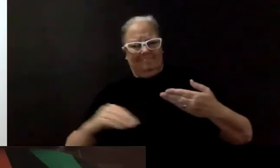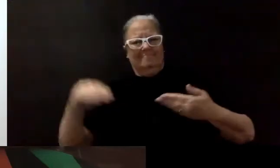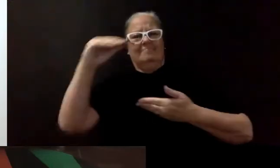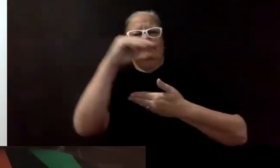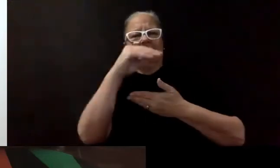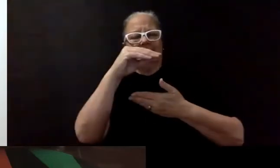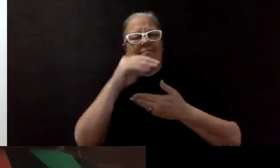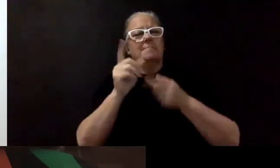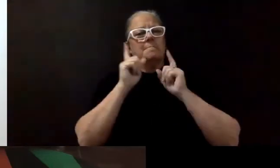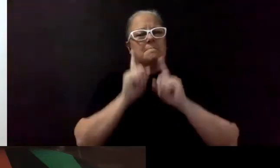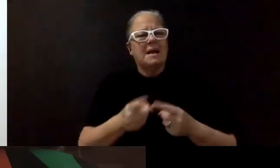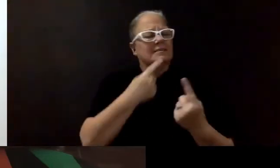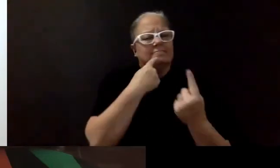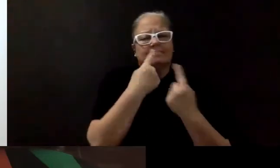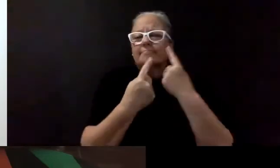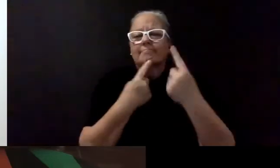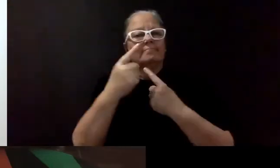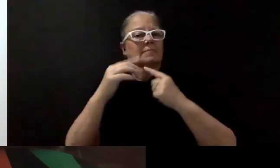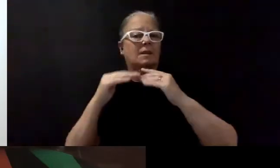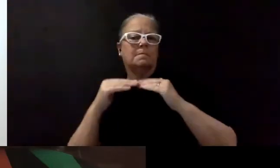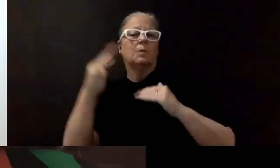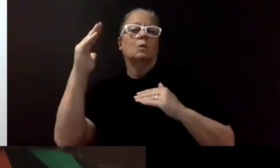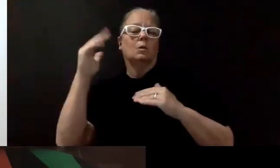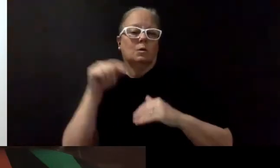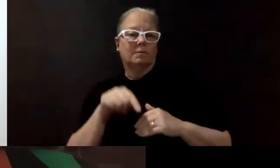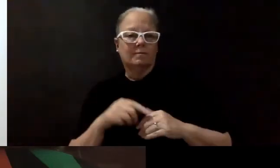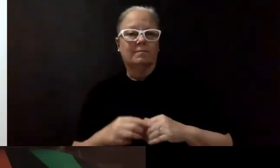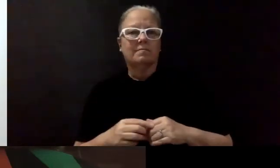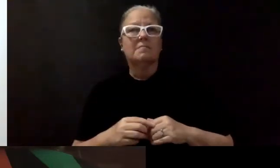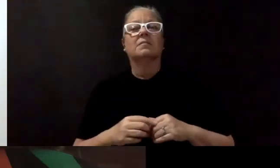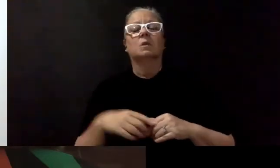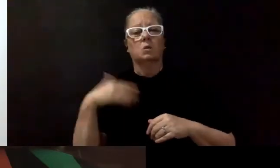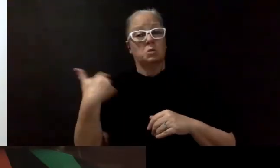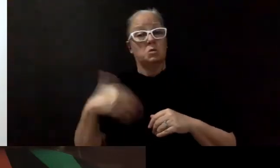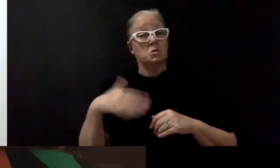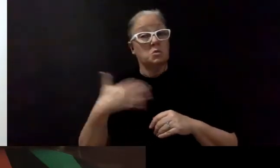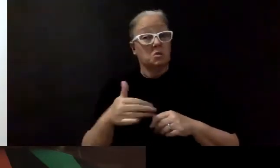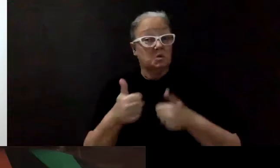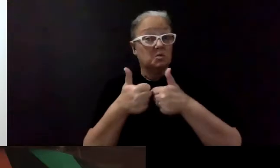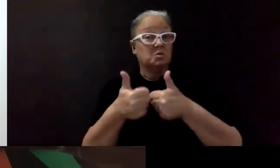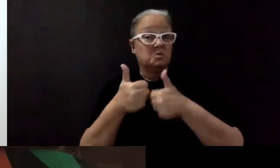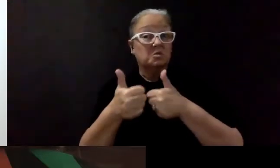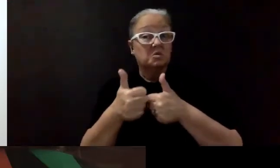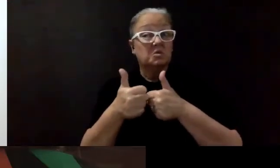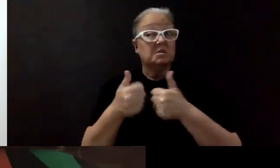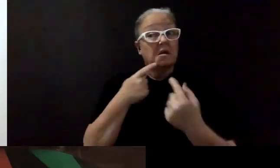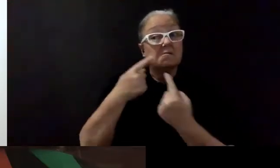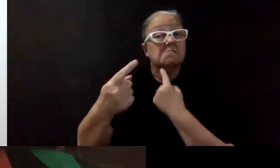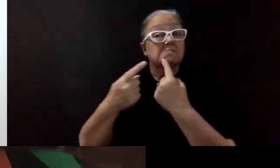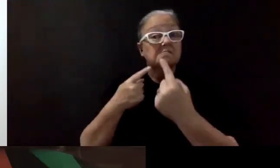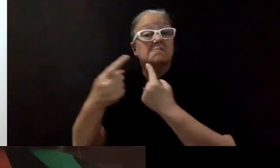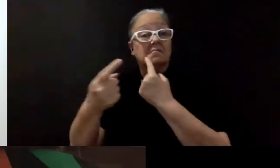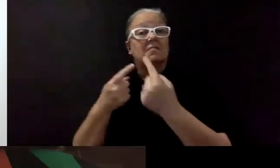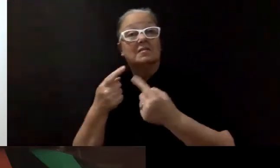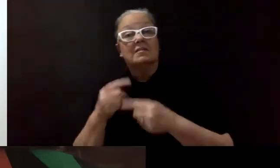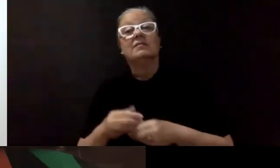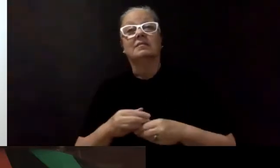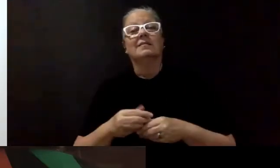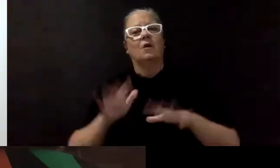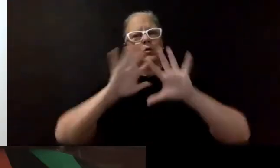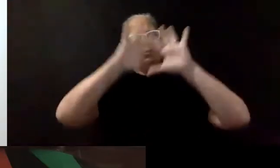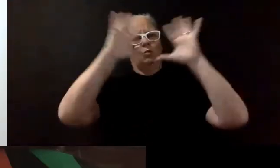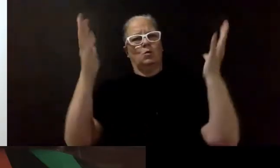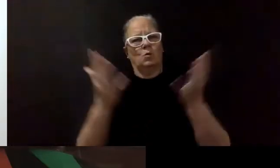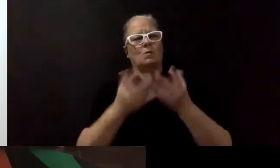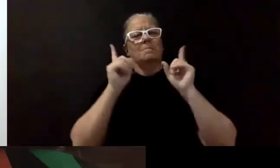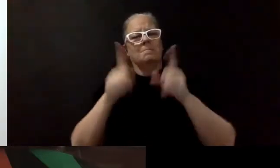agenda. And the results are already exceptional, a true example for the rest of the planet